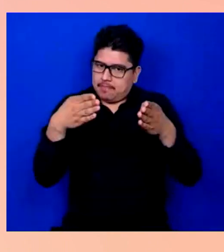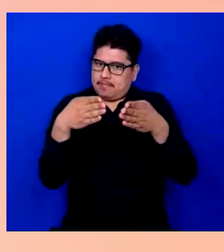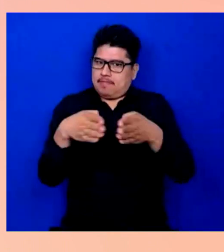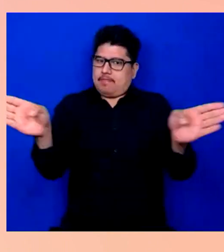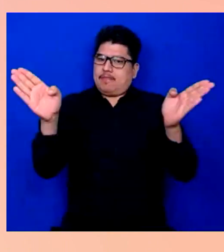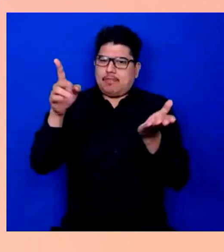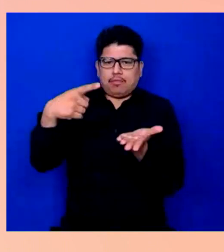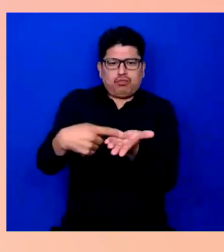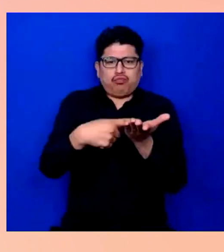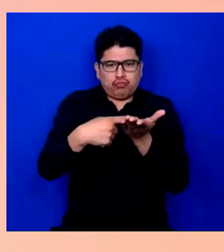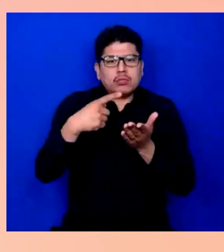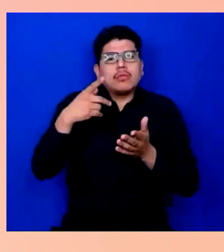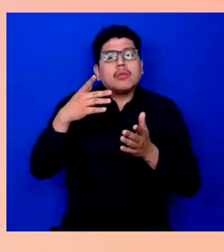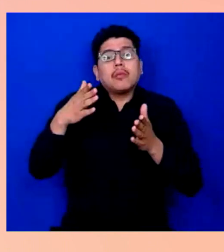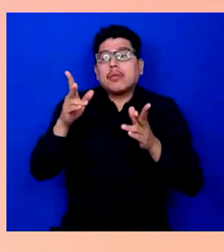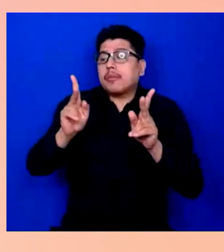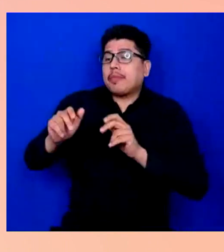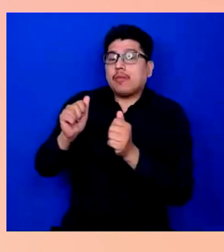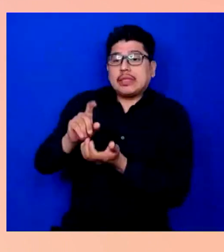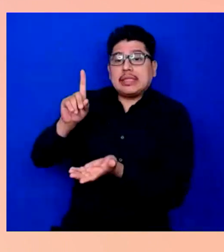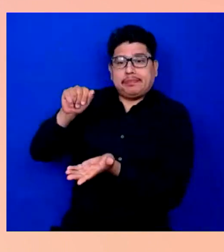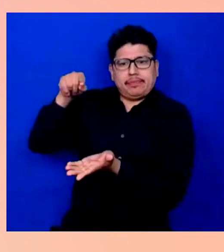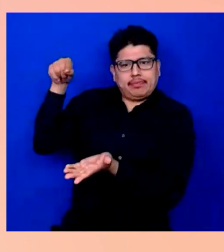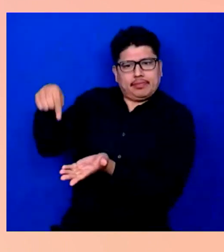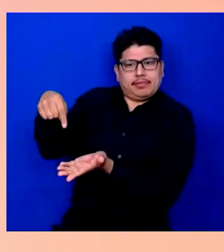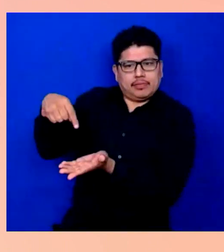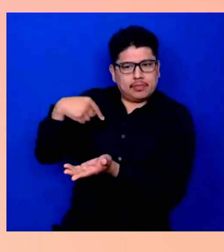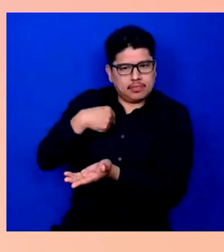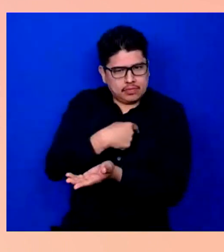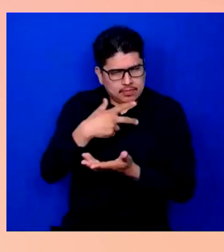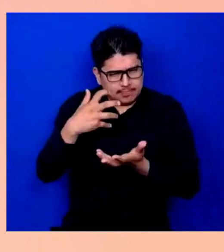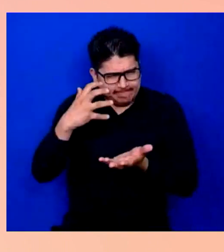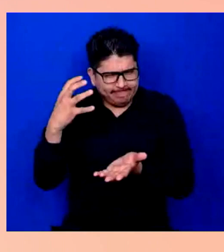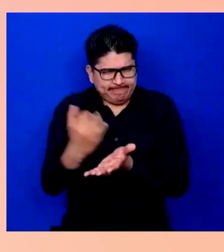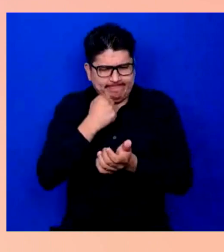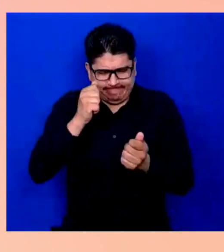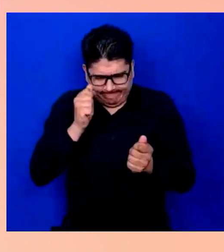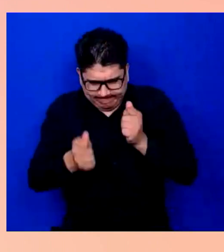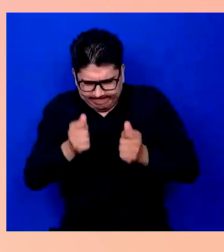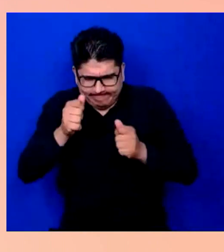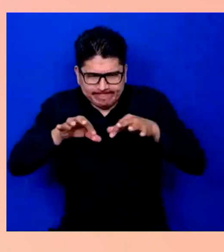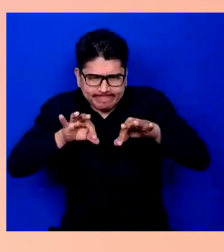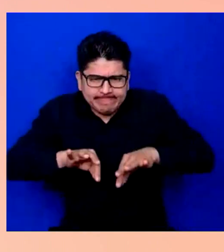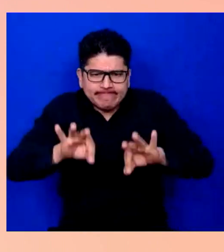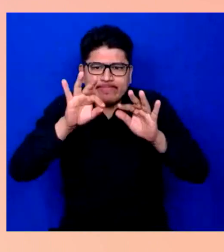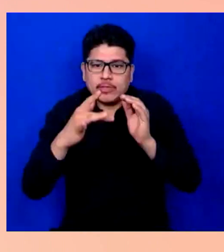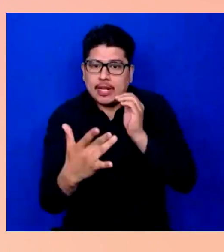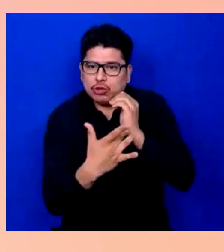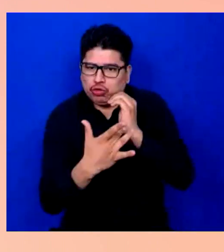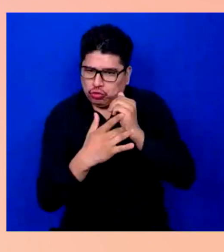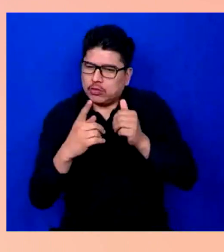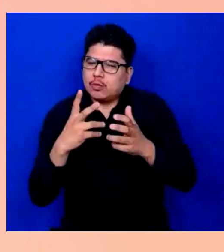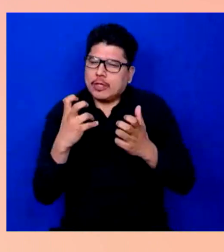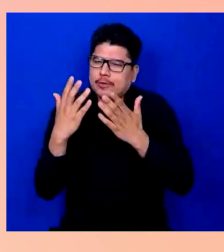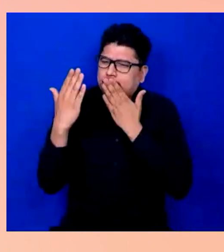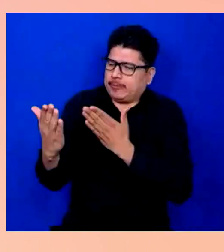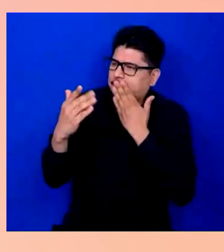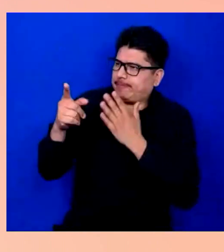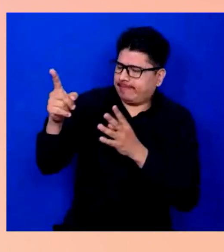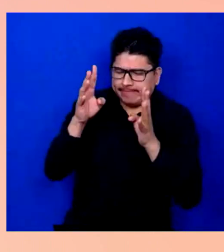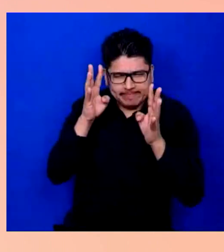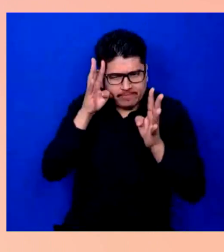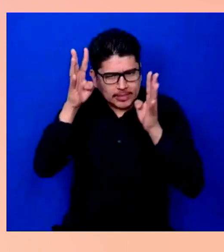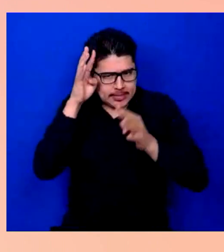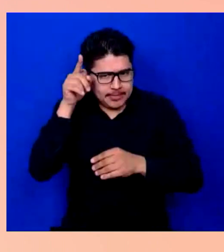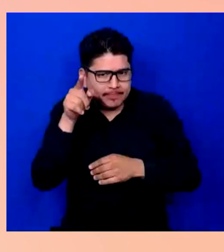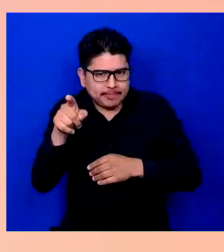disabilities, we are early adopters of technology, and actually thanks to the innovation that many innovations that were thought